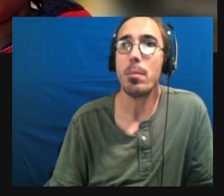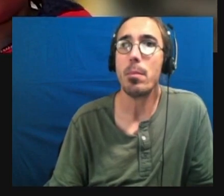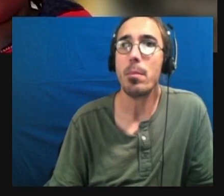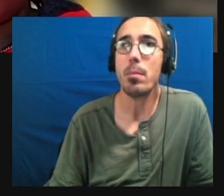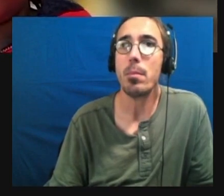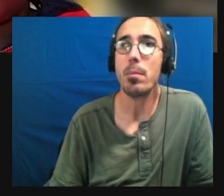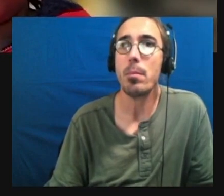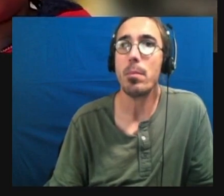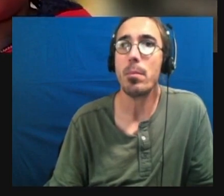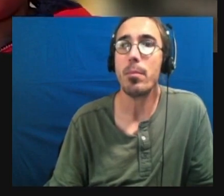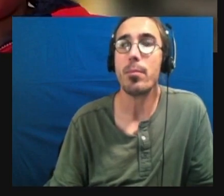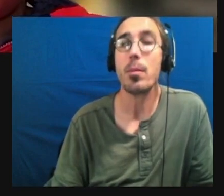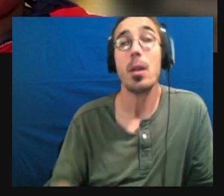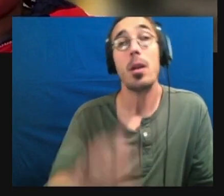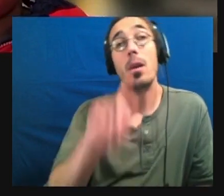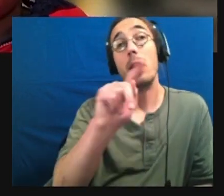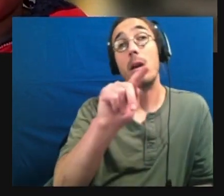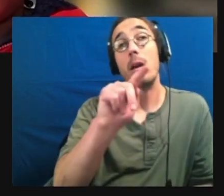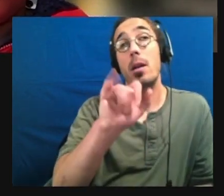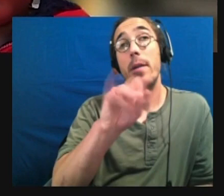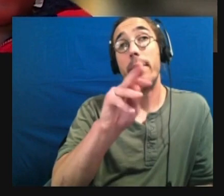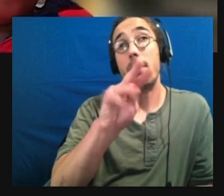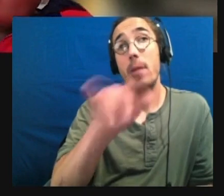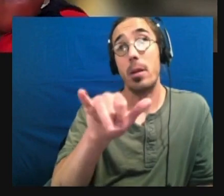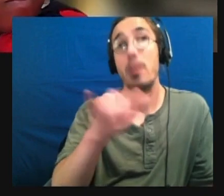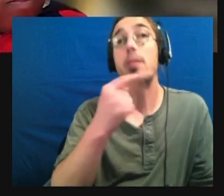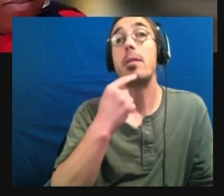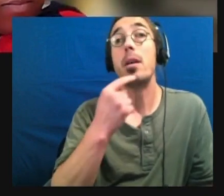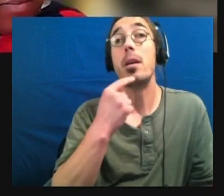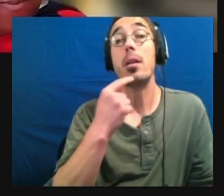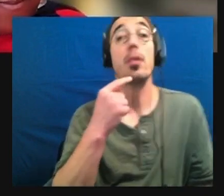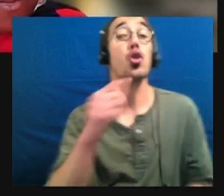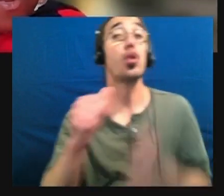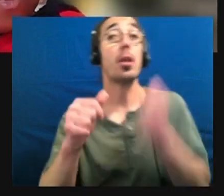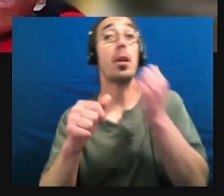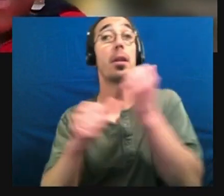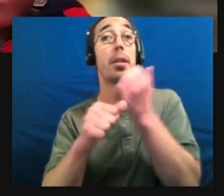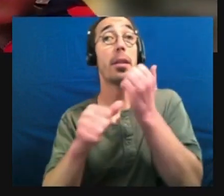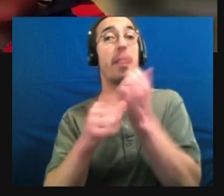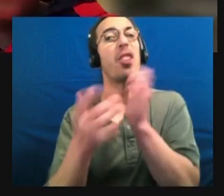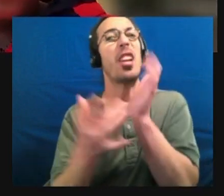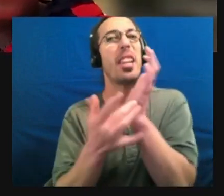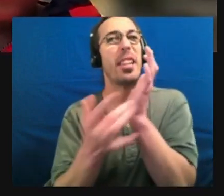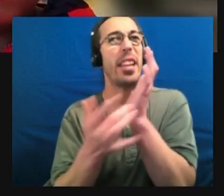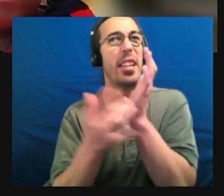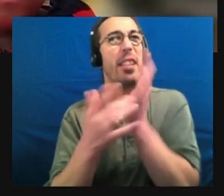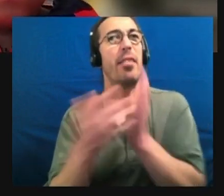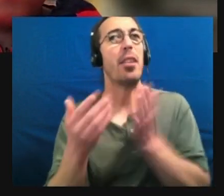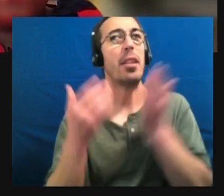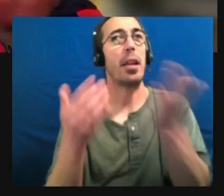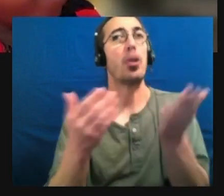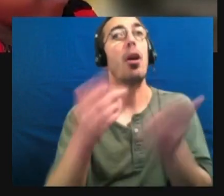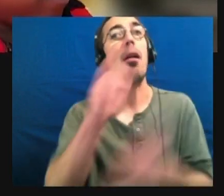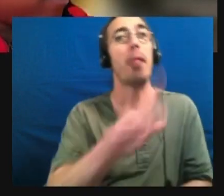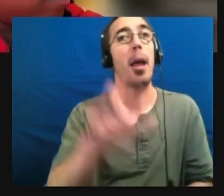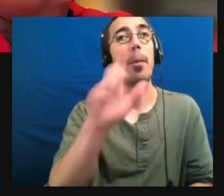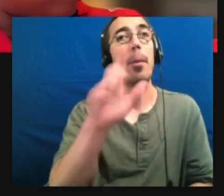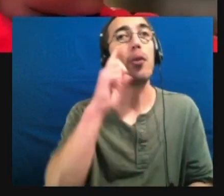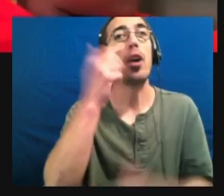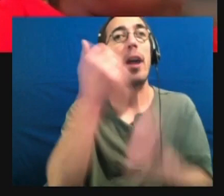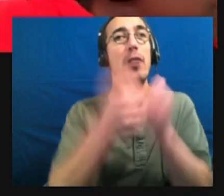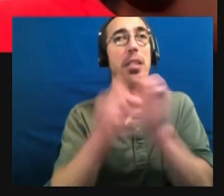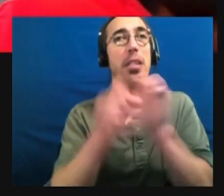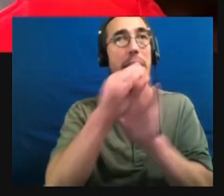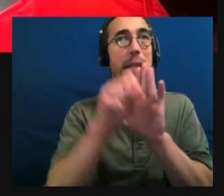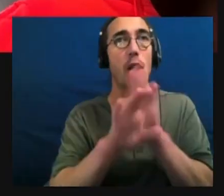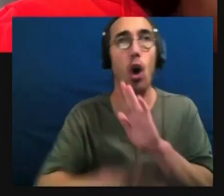Tiffany also added that there are assistive technology lending libraries in every state. So that's a very good